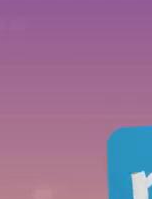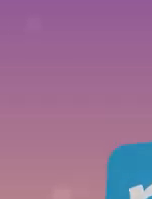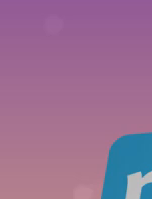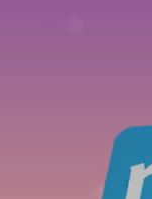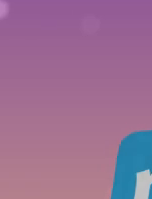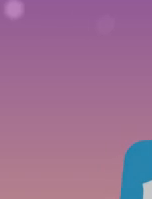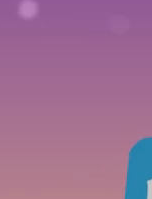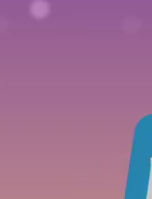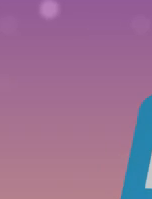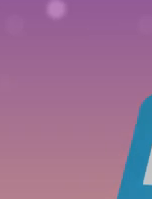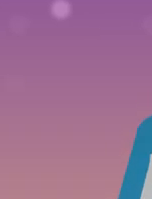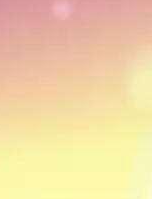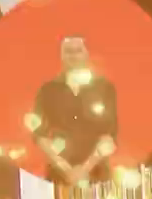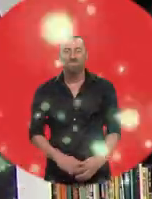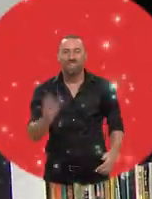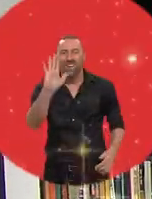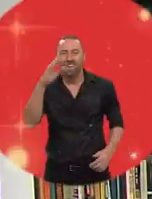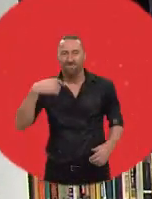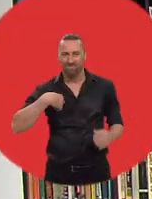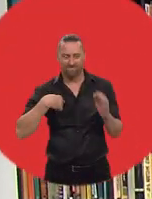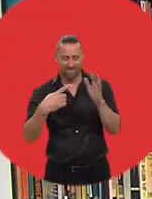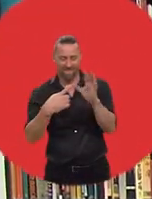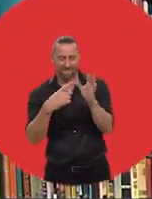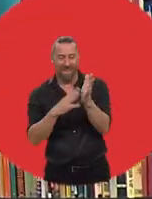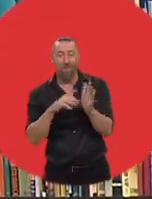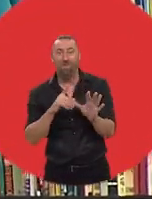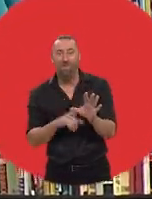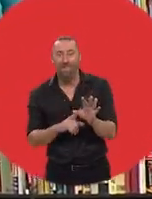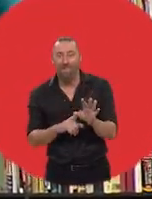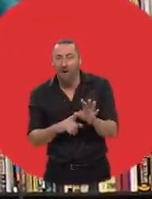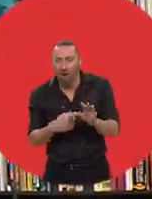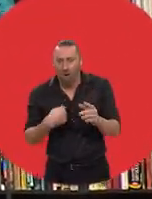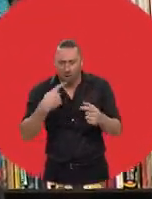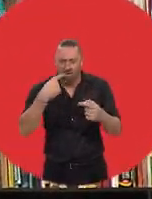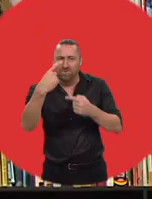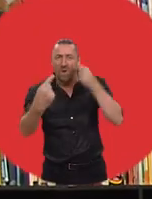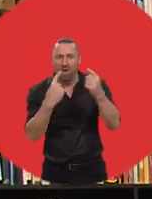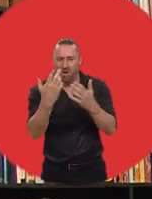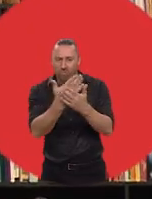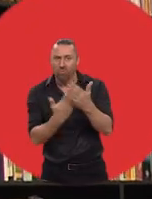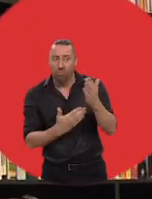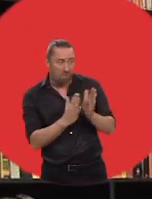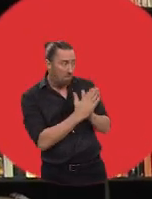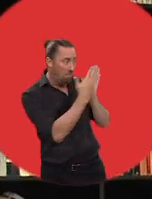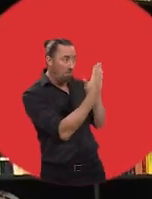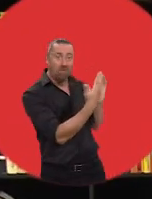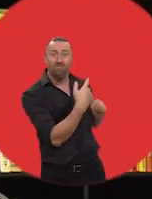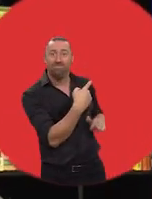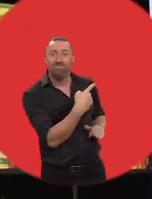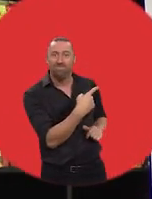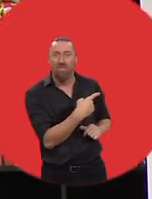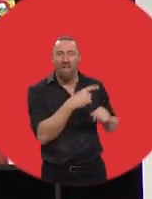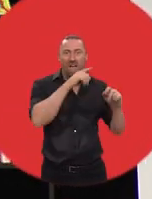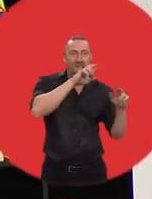Reading at Home. Hi, I'm Amy, and today we're going to read a story called